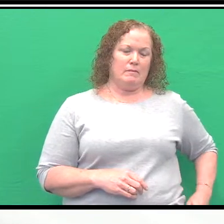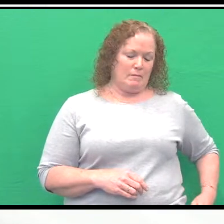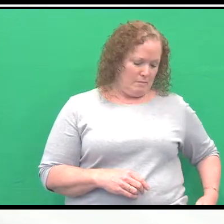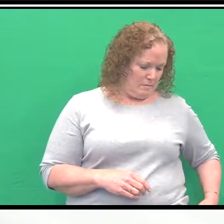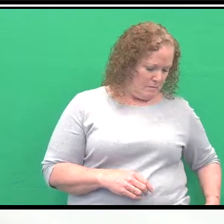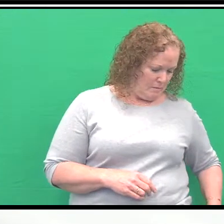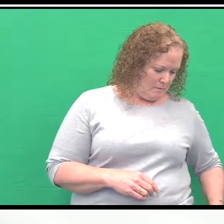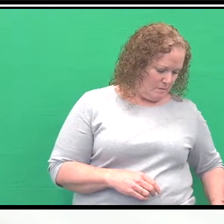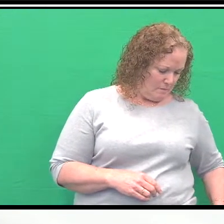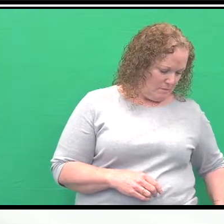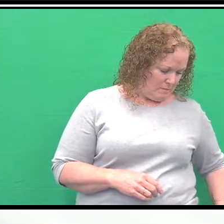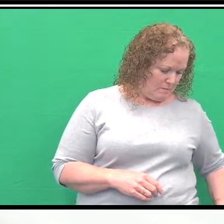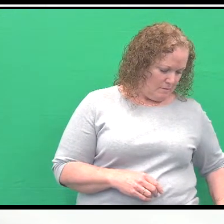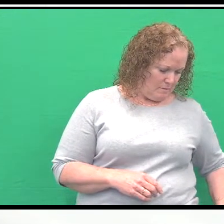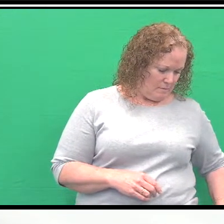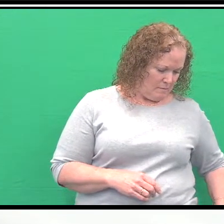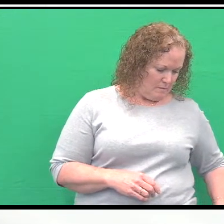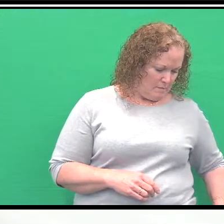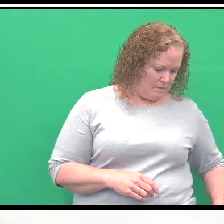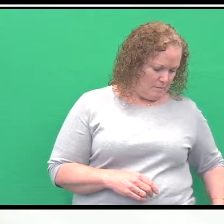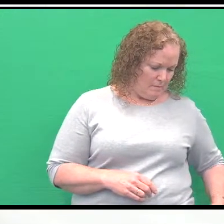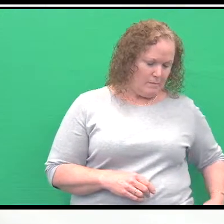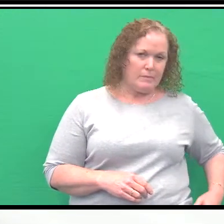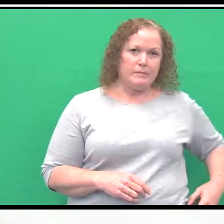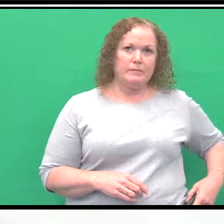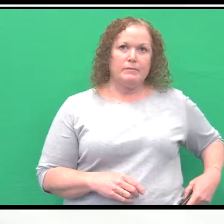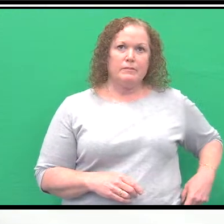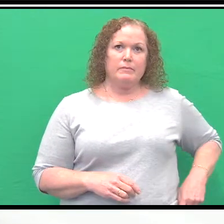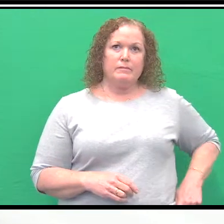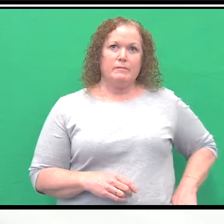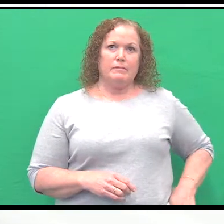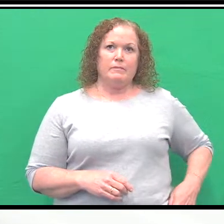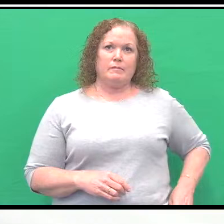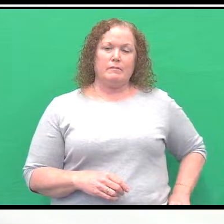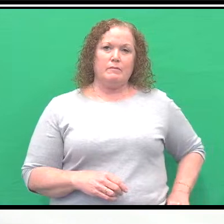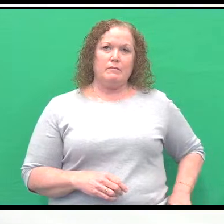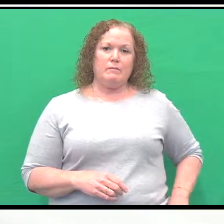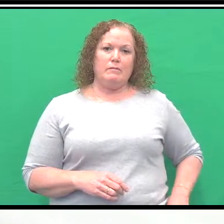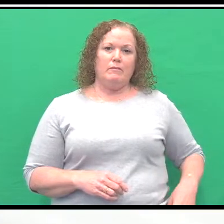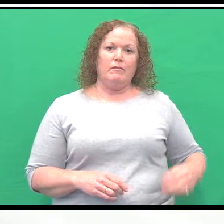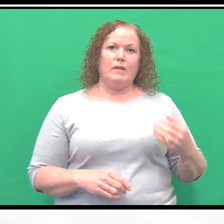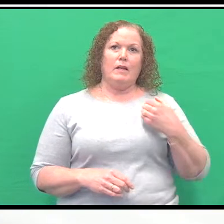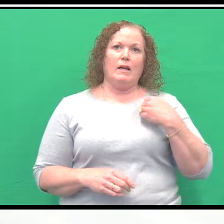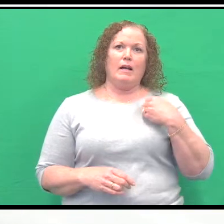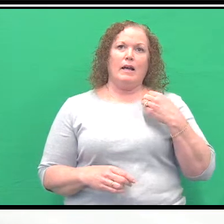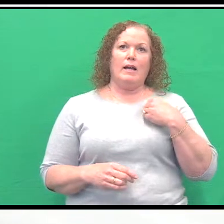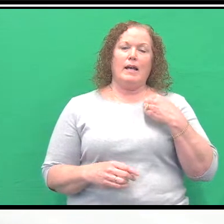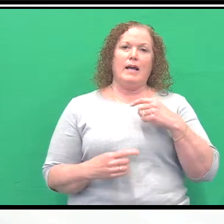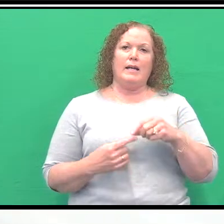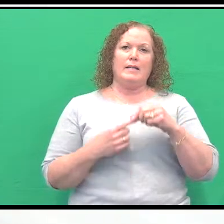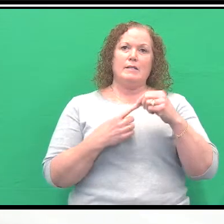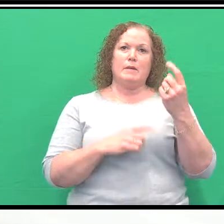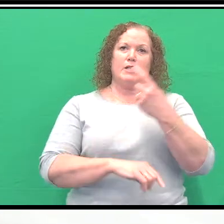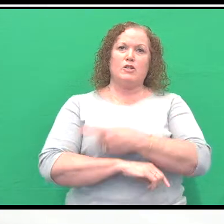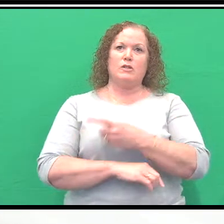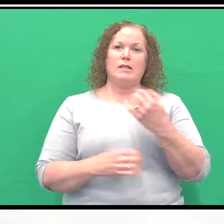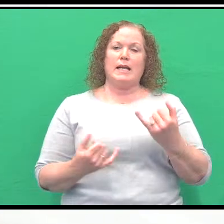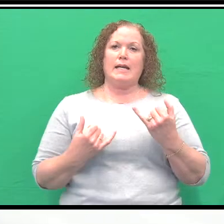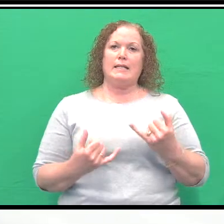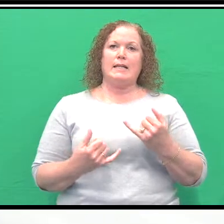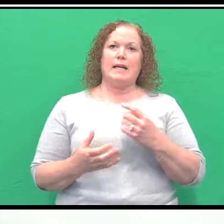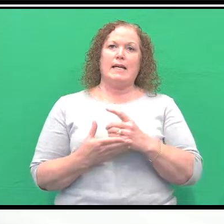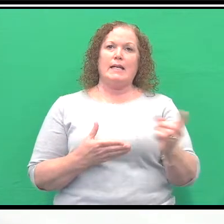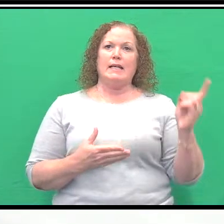I had a real special day today, so I just want to share that very quickly with the board and with the public. Last week,